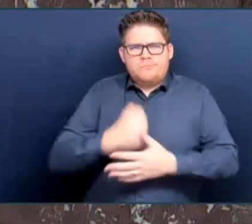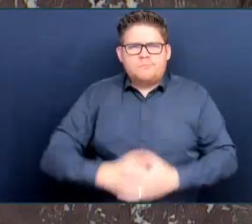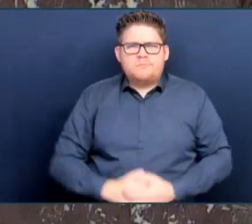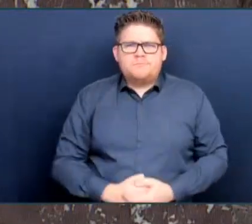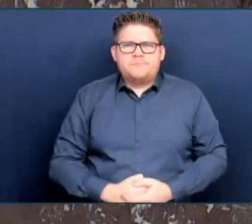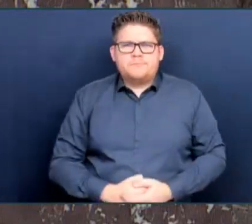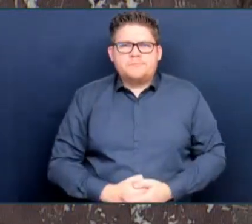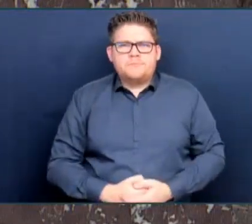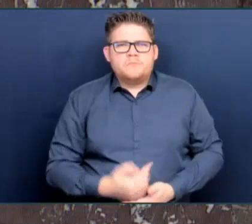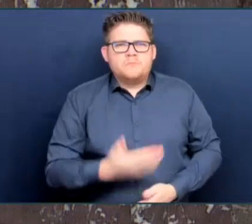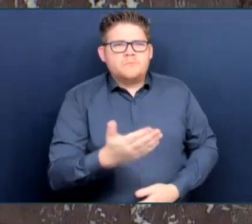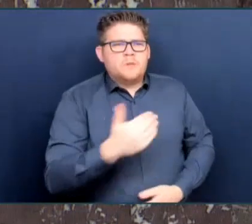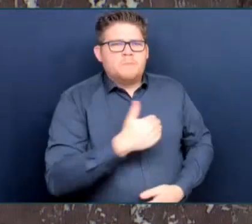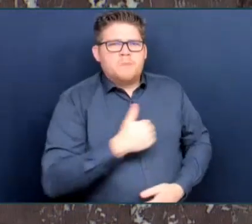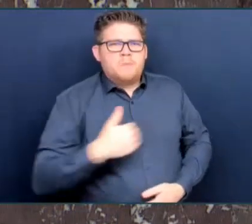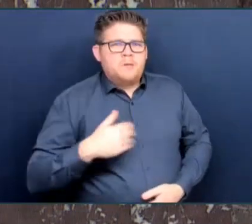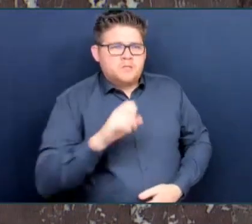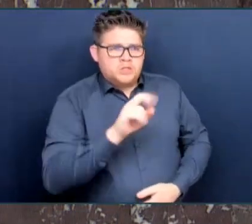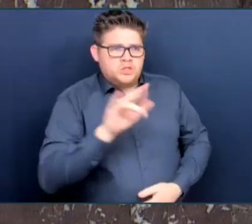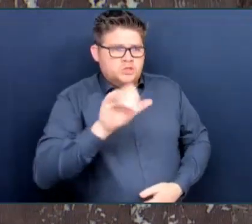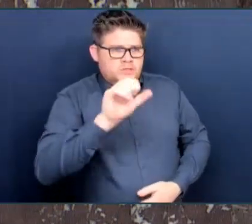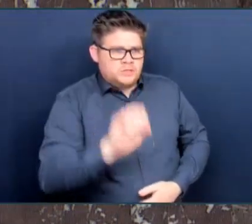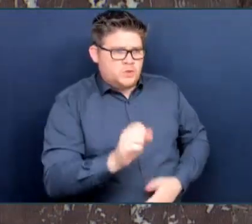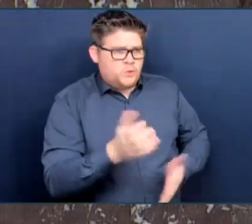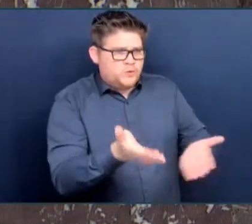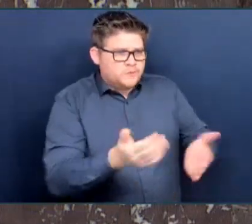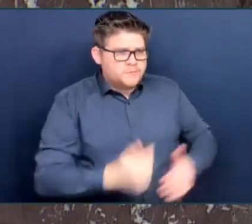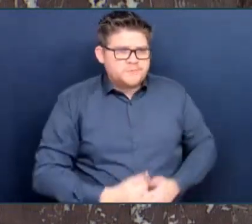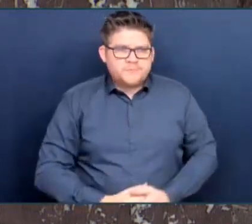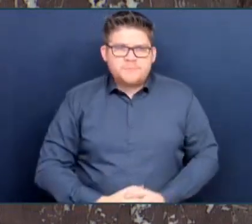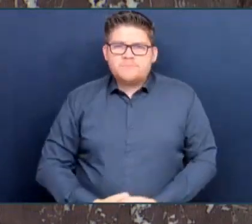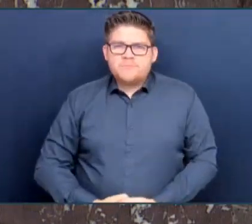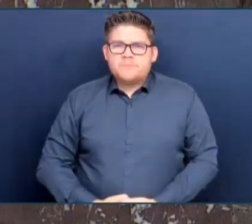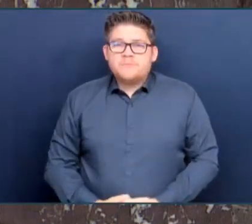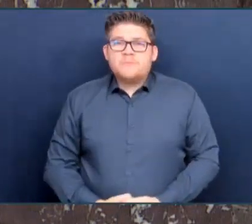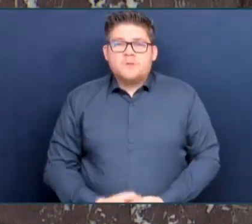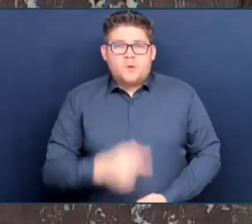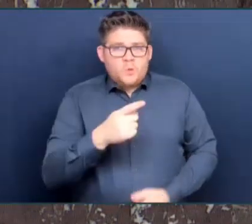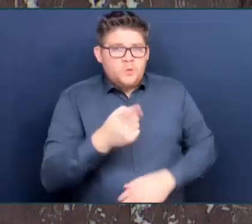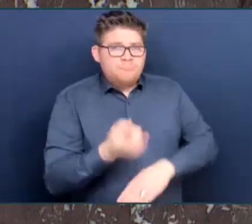but it's results that they haven't delivered for British Columbians.